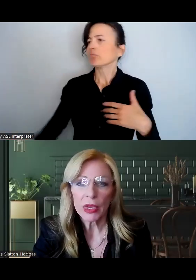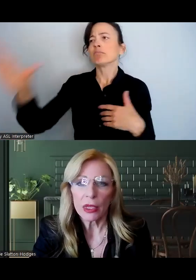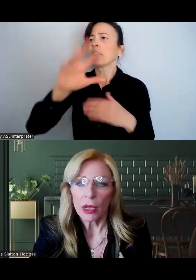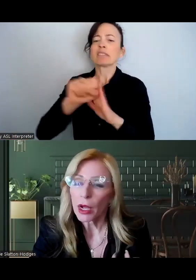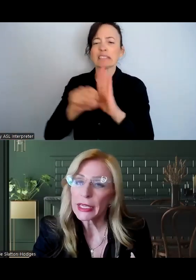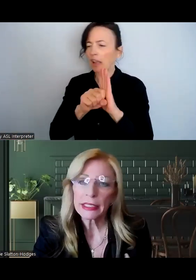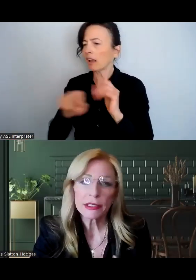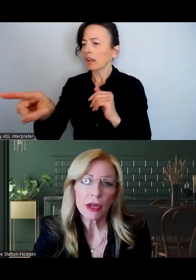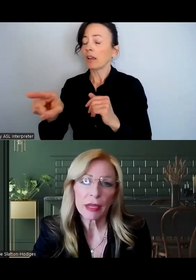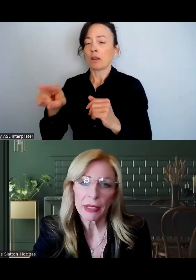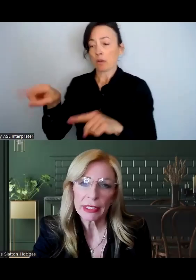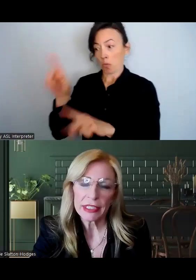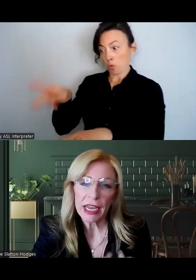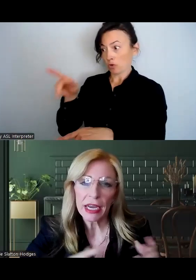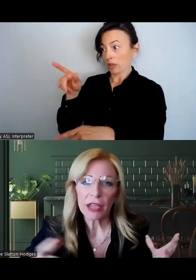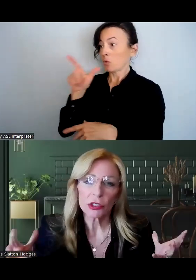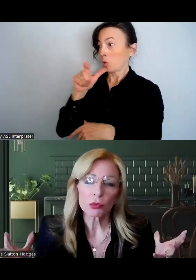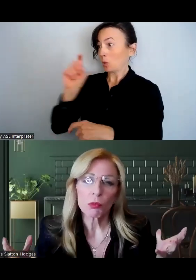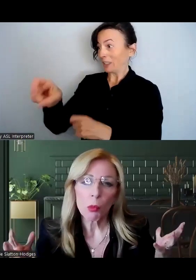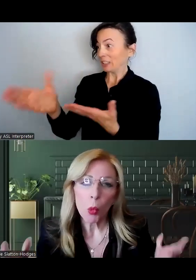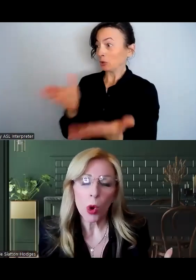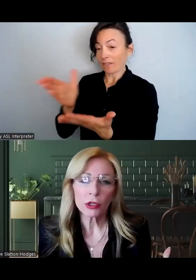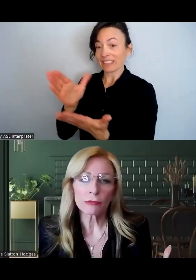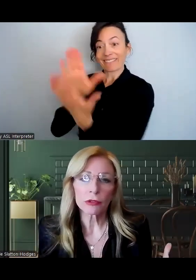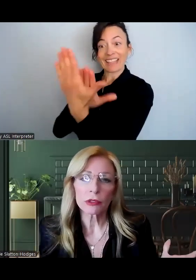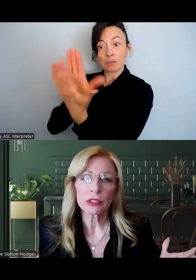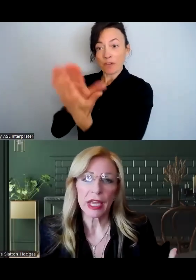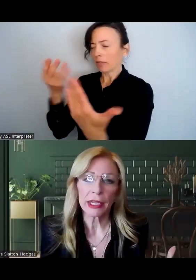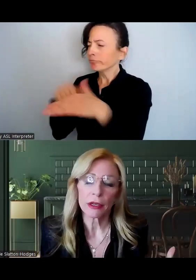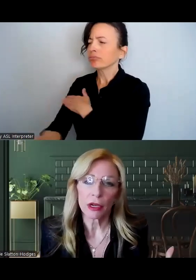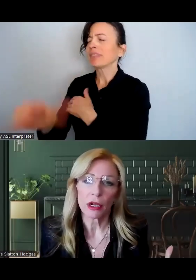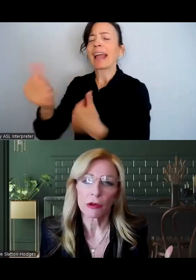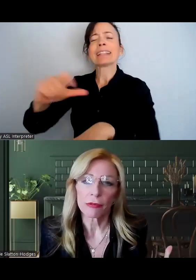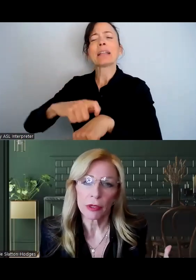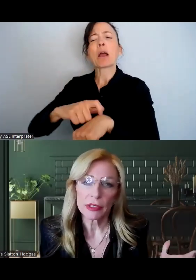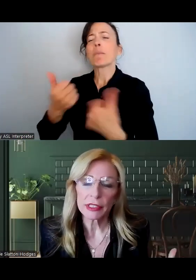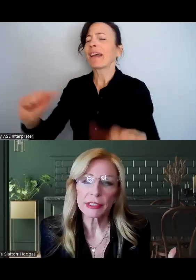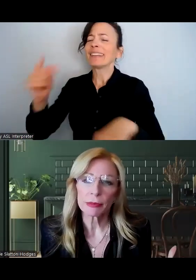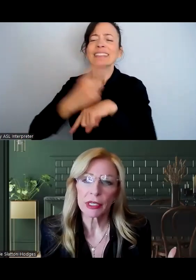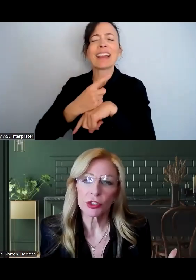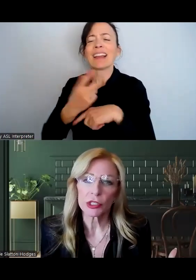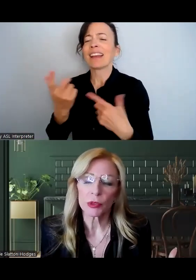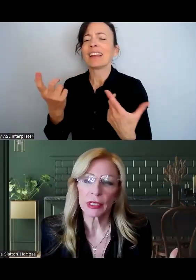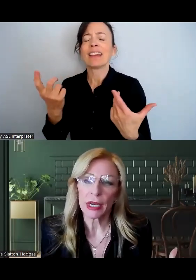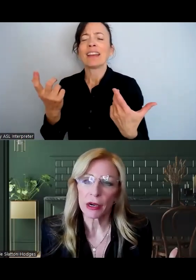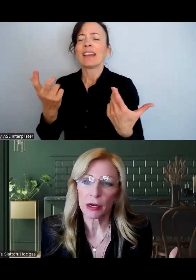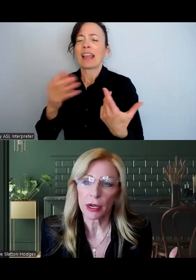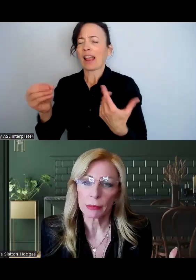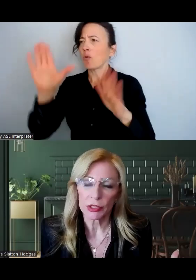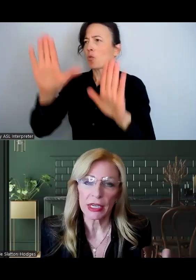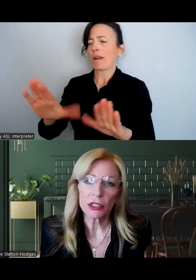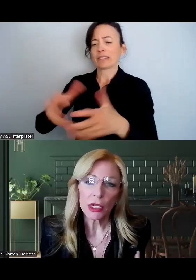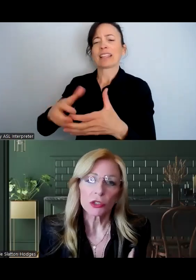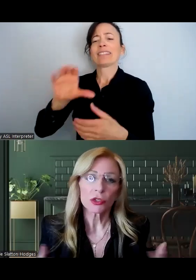service anytime, any day. And this wonderful set of CCBHCs within